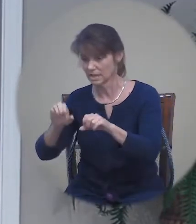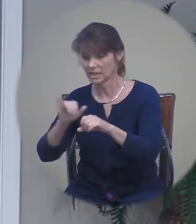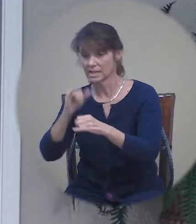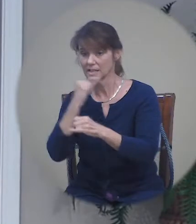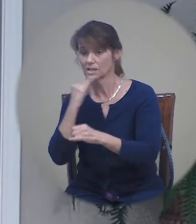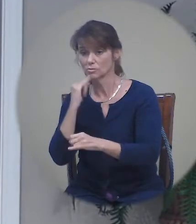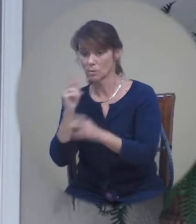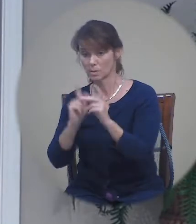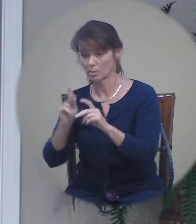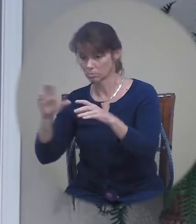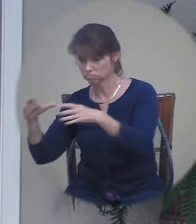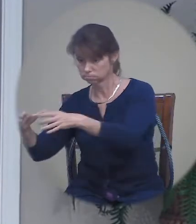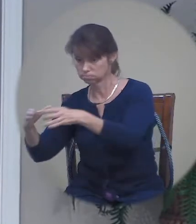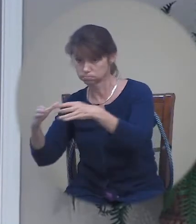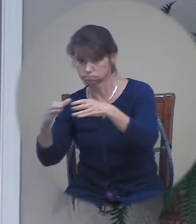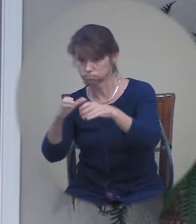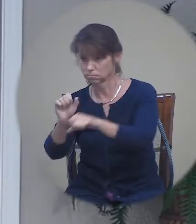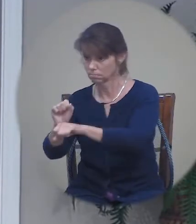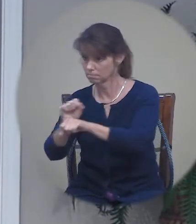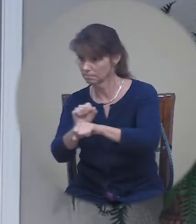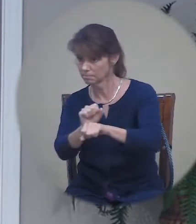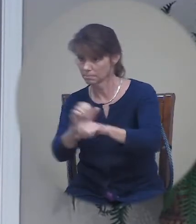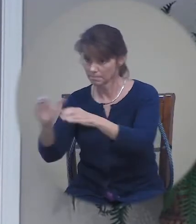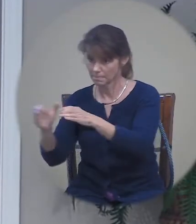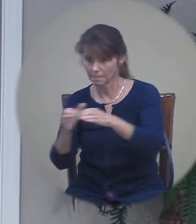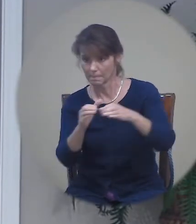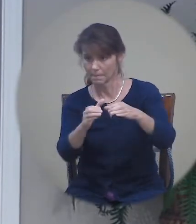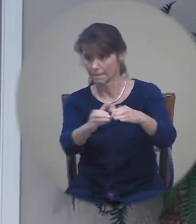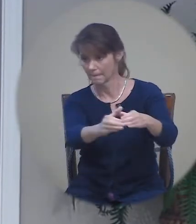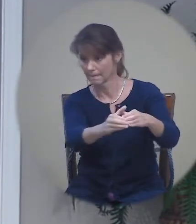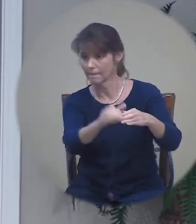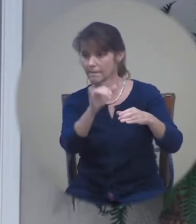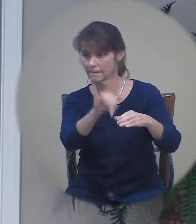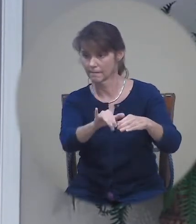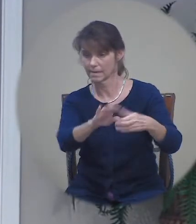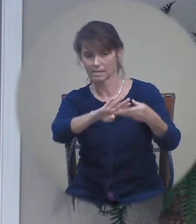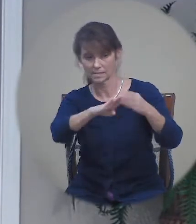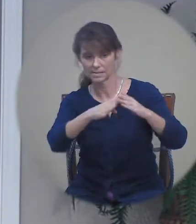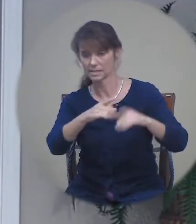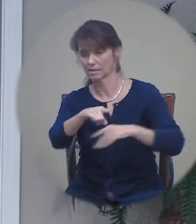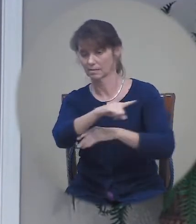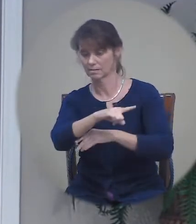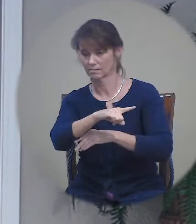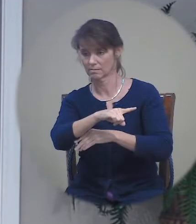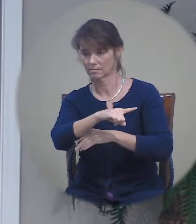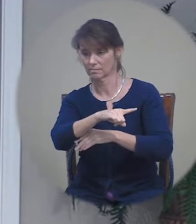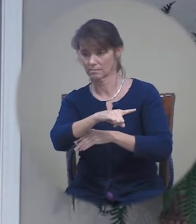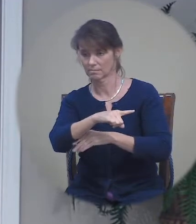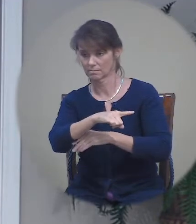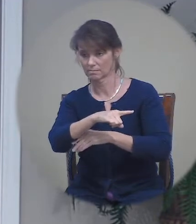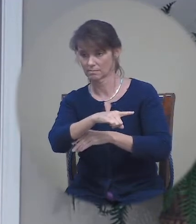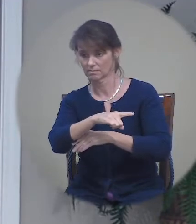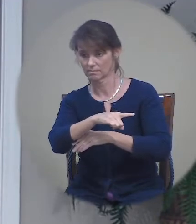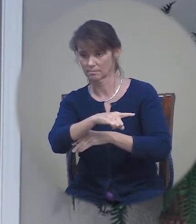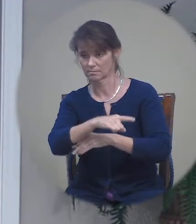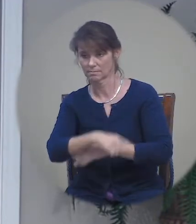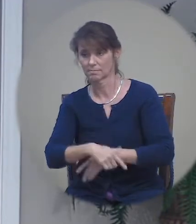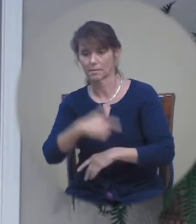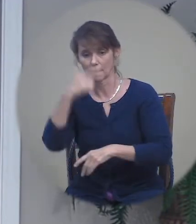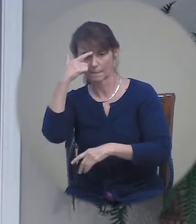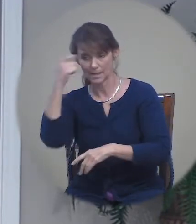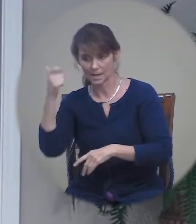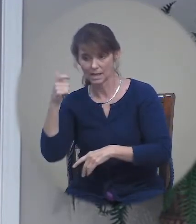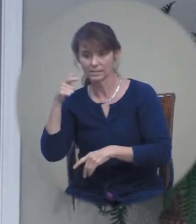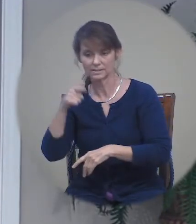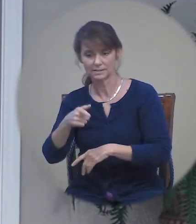them in Halah and Habor and on the river Gozan and the cities of the Medes. Because they did not obey the voice of the Lord